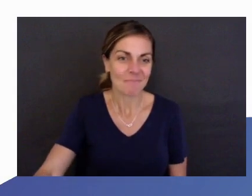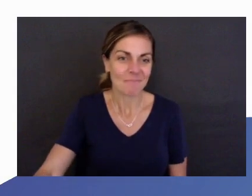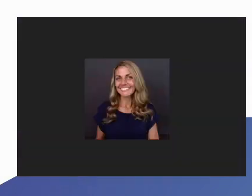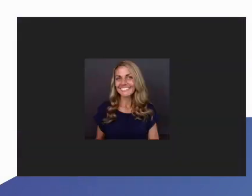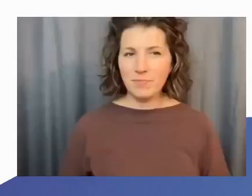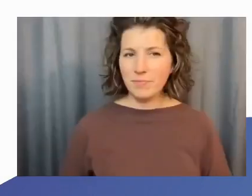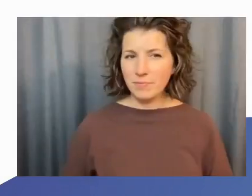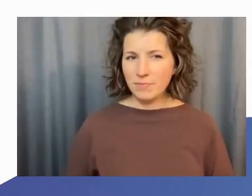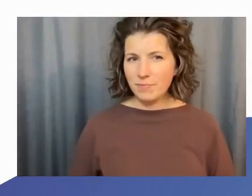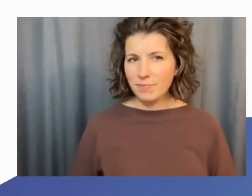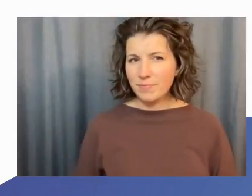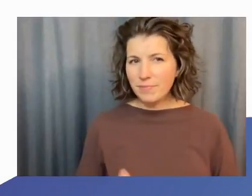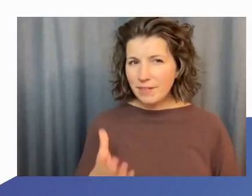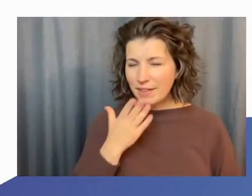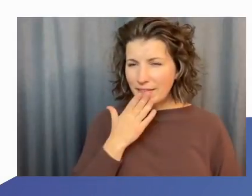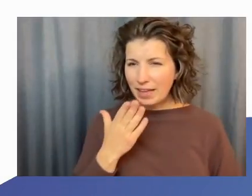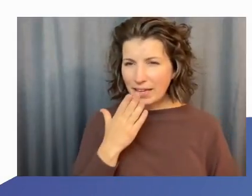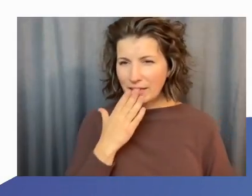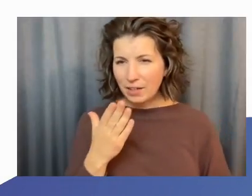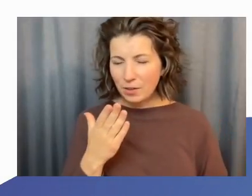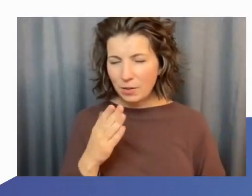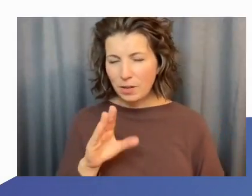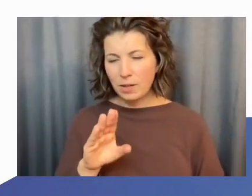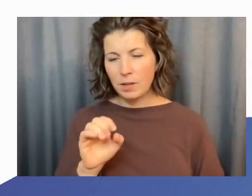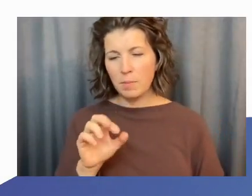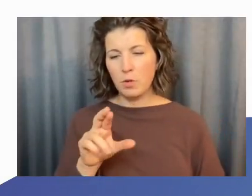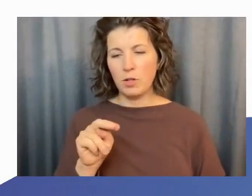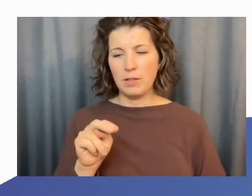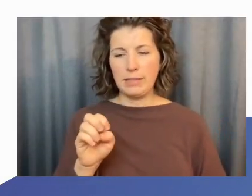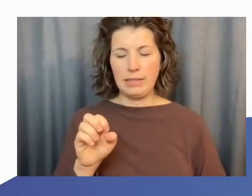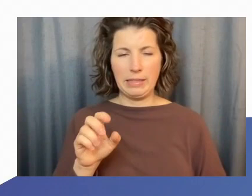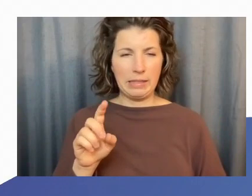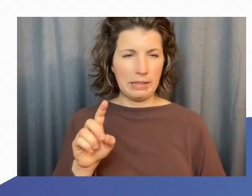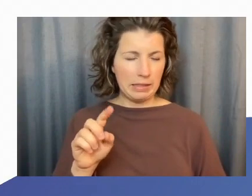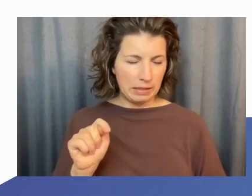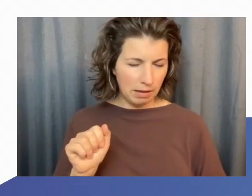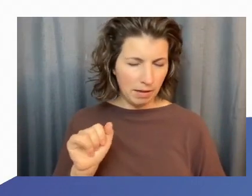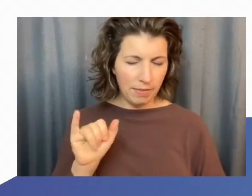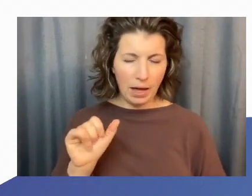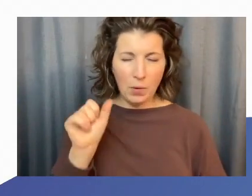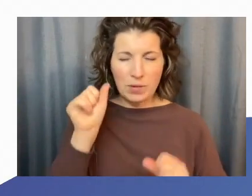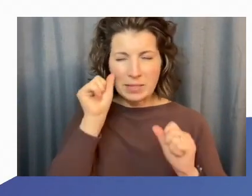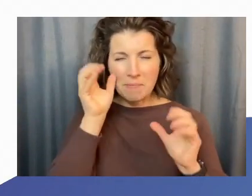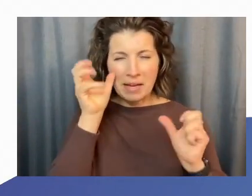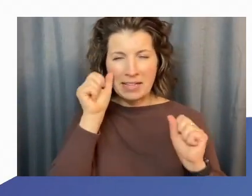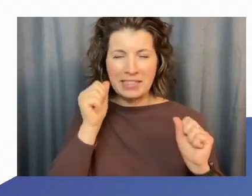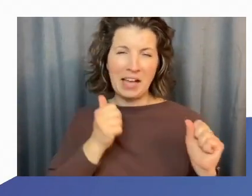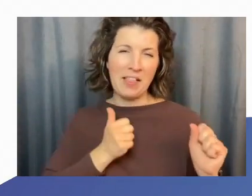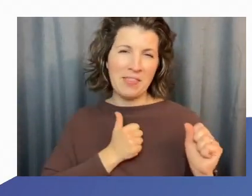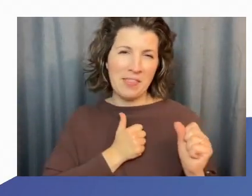Thank you. Bernita, that was amazing. I love the attitude.